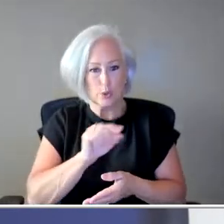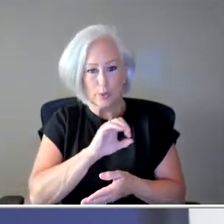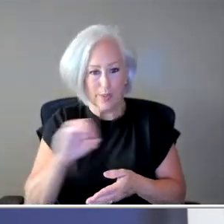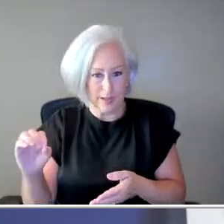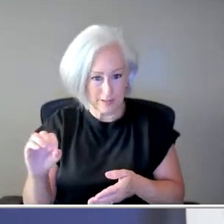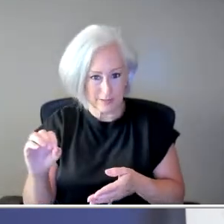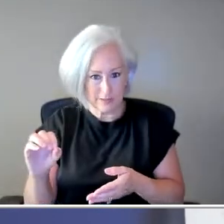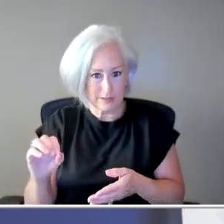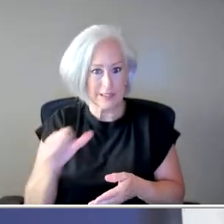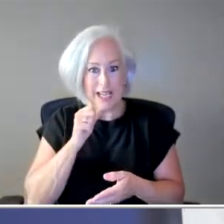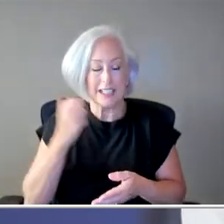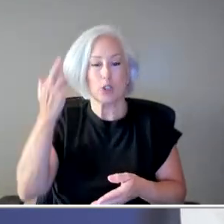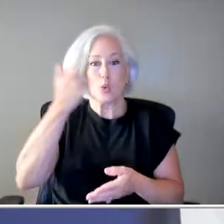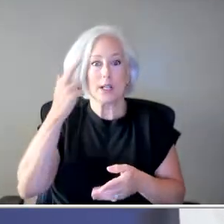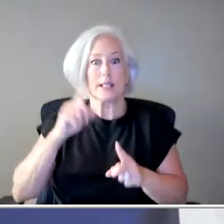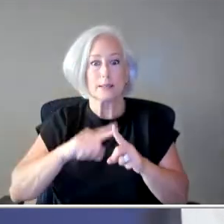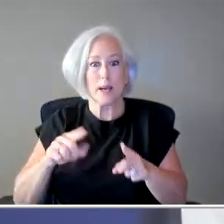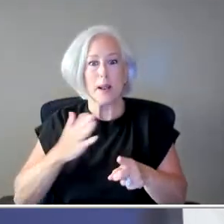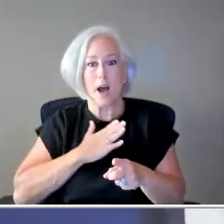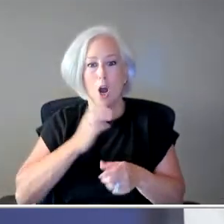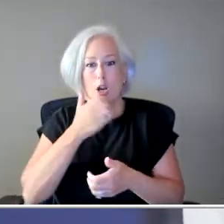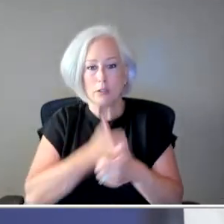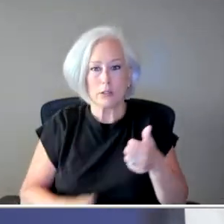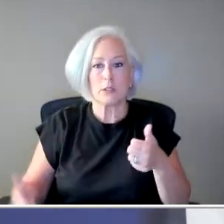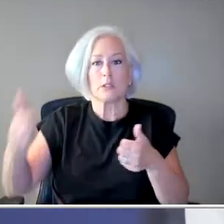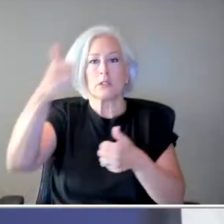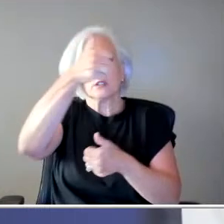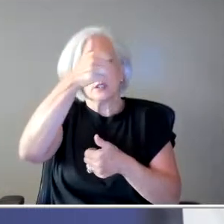but our chairman was already modeling this